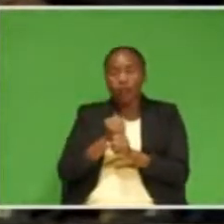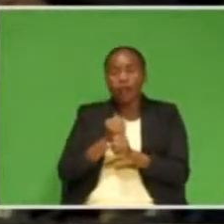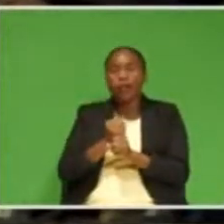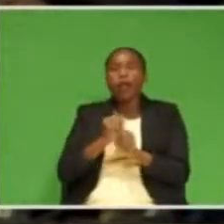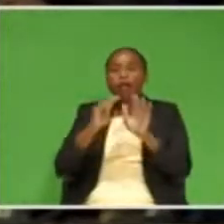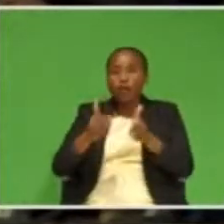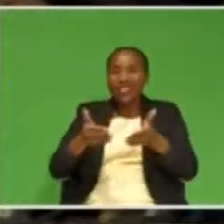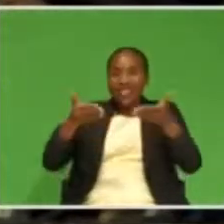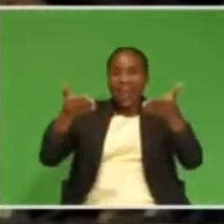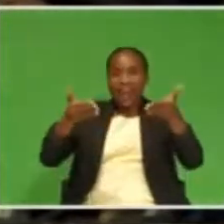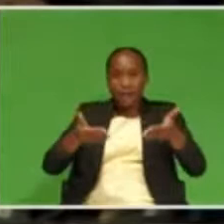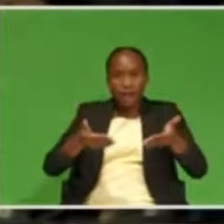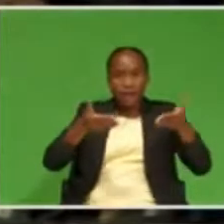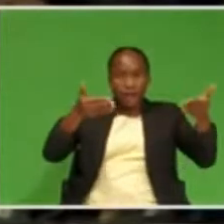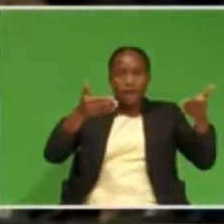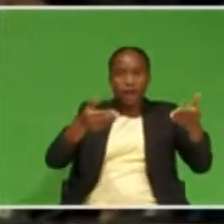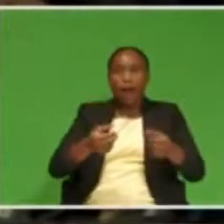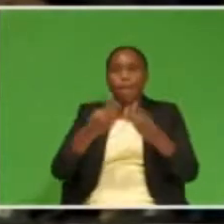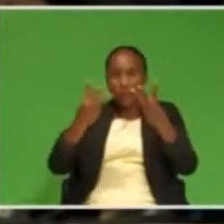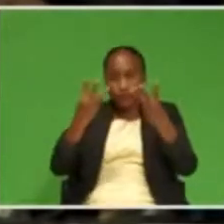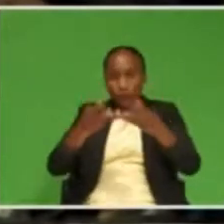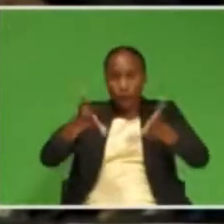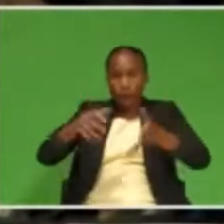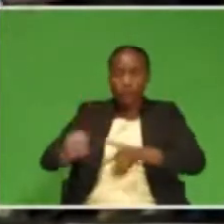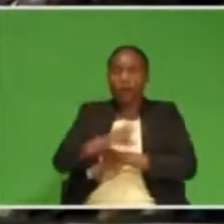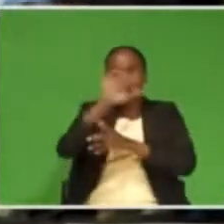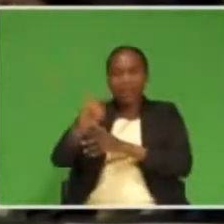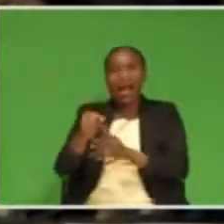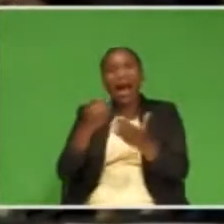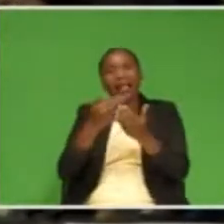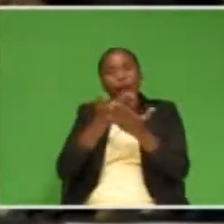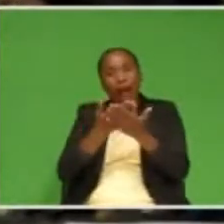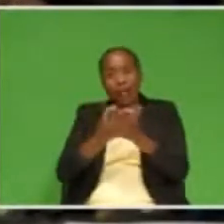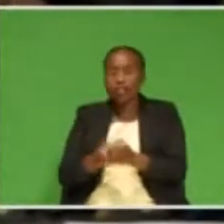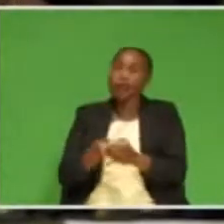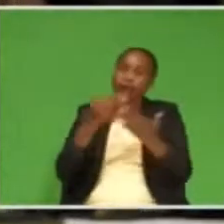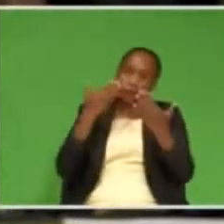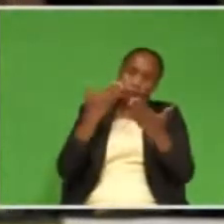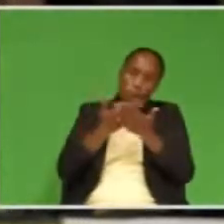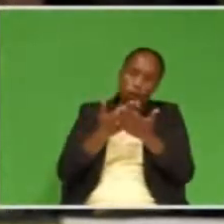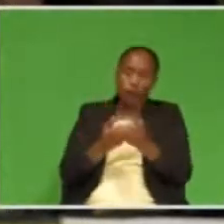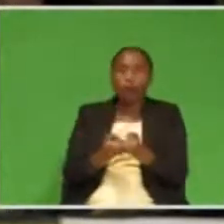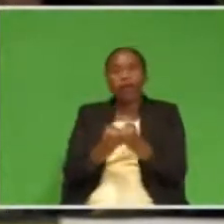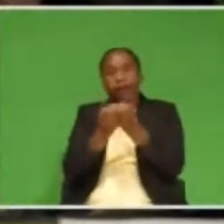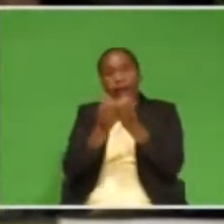Africa as much as we possibly can. I thank you, and I